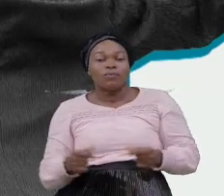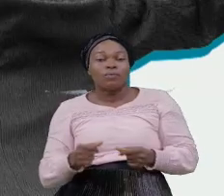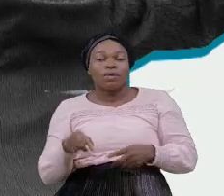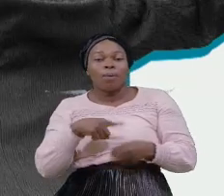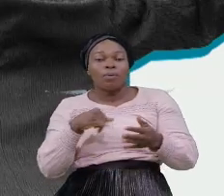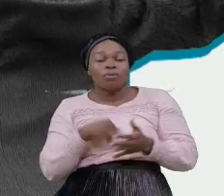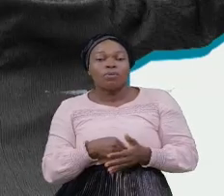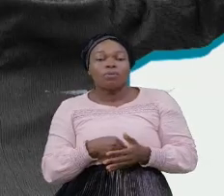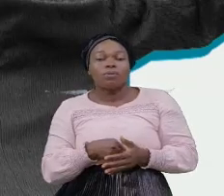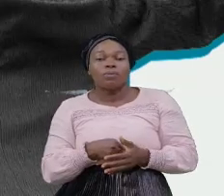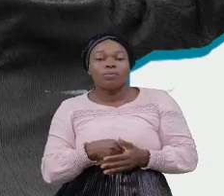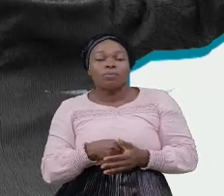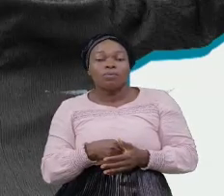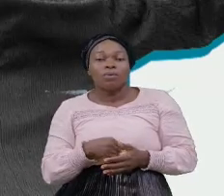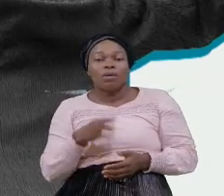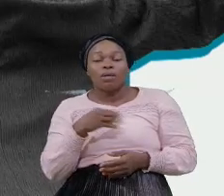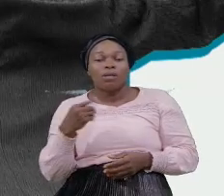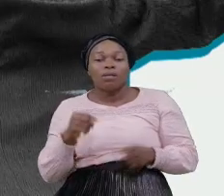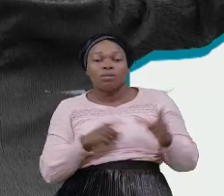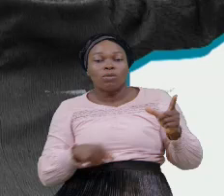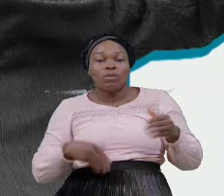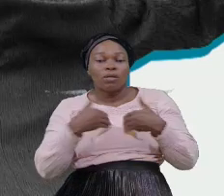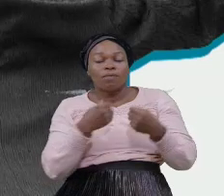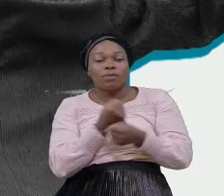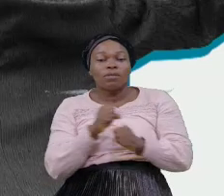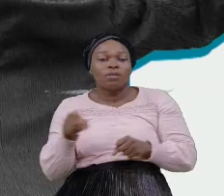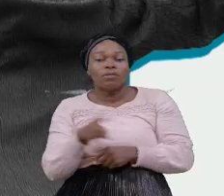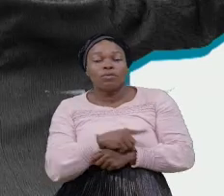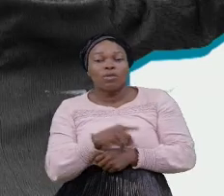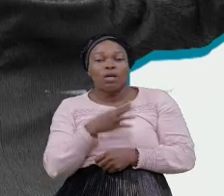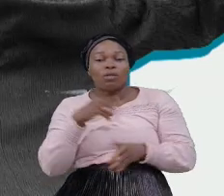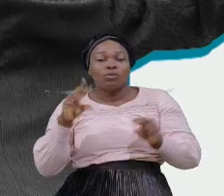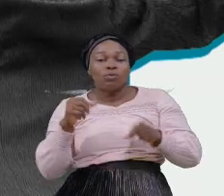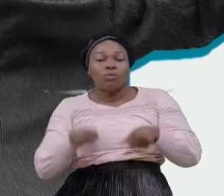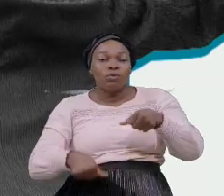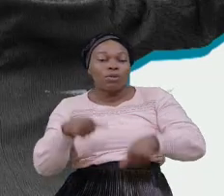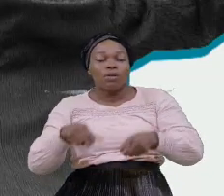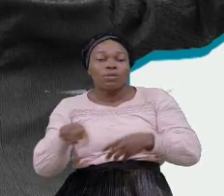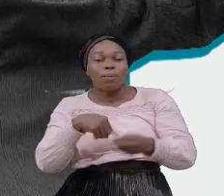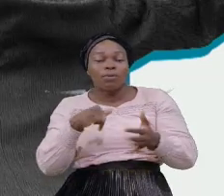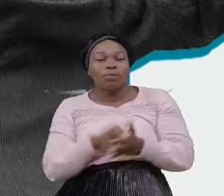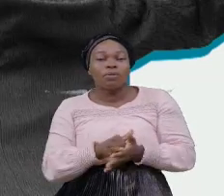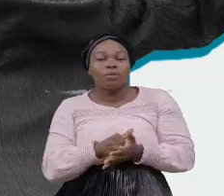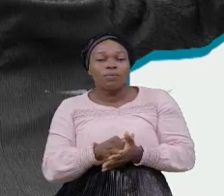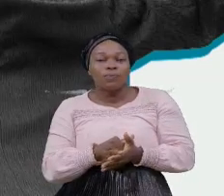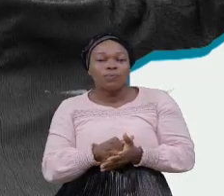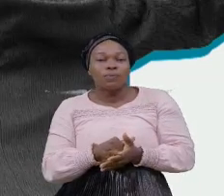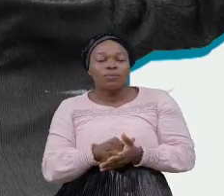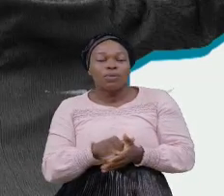The Lord has saved you. There's no doubt about that. You believe the